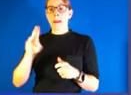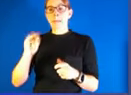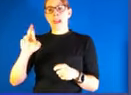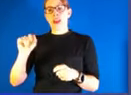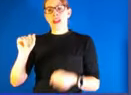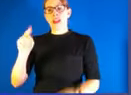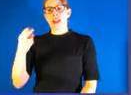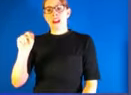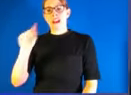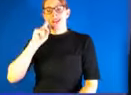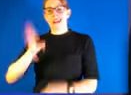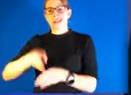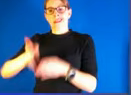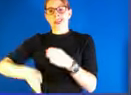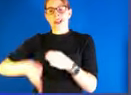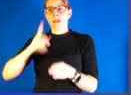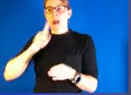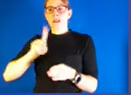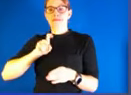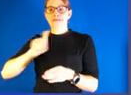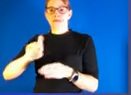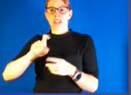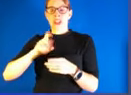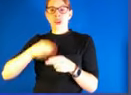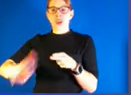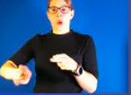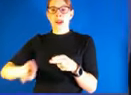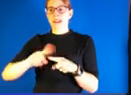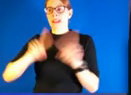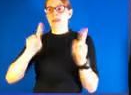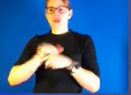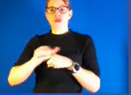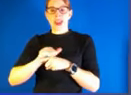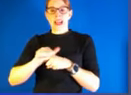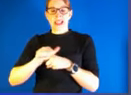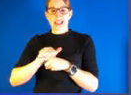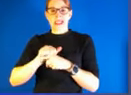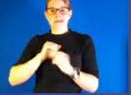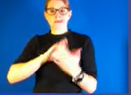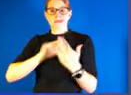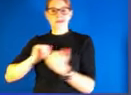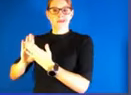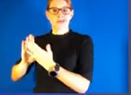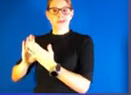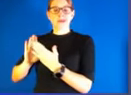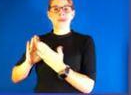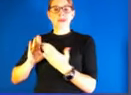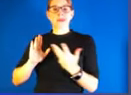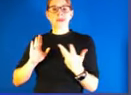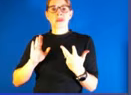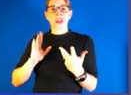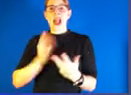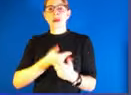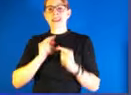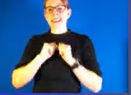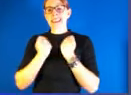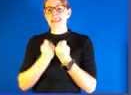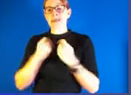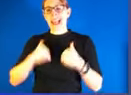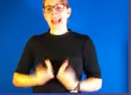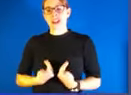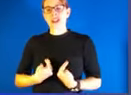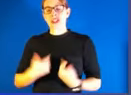was going to be a sprint. Those are two very different training tactics. And so our teams are just tired. If I were to sum it